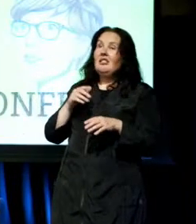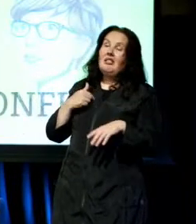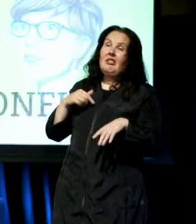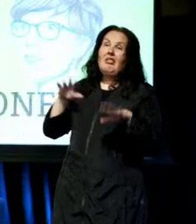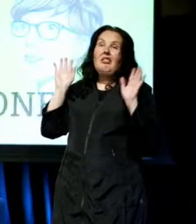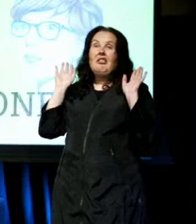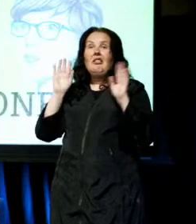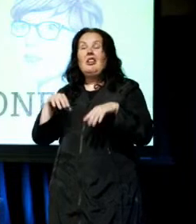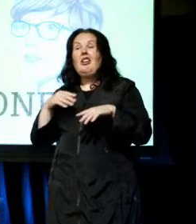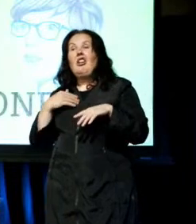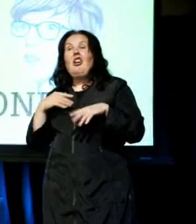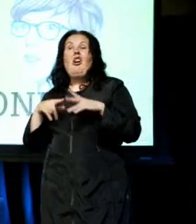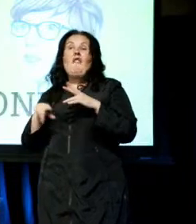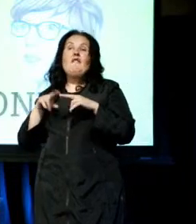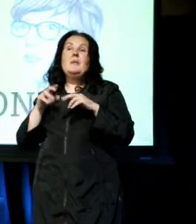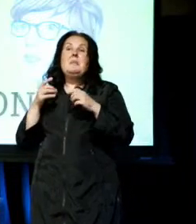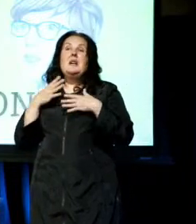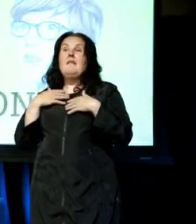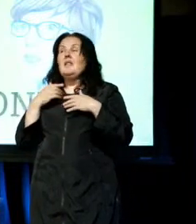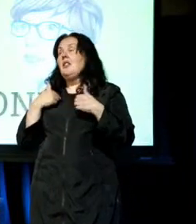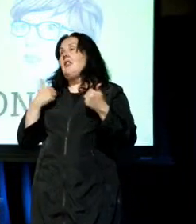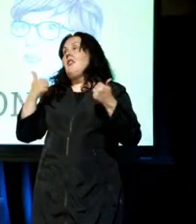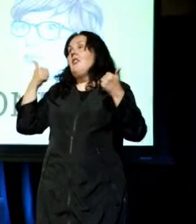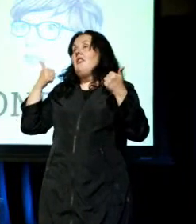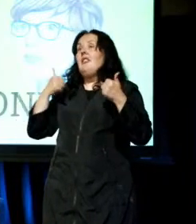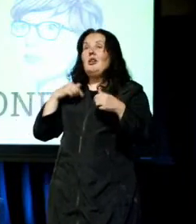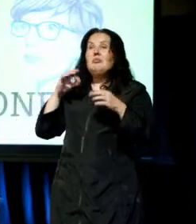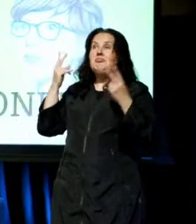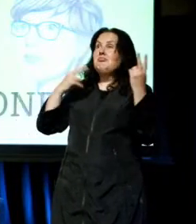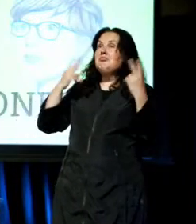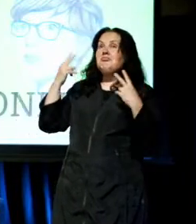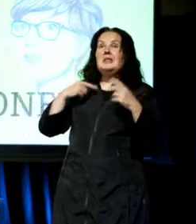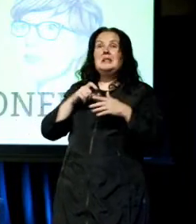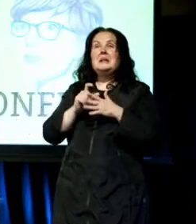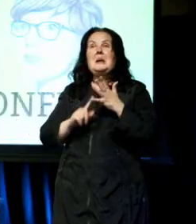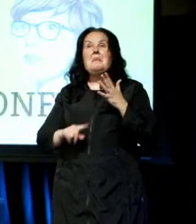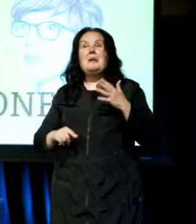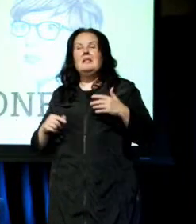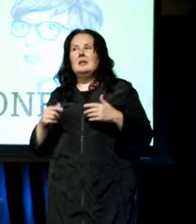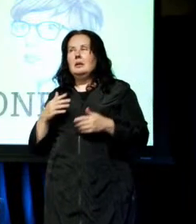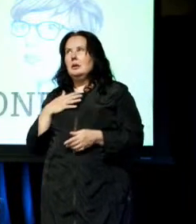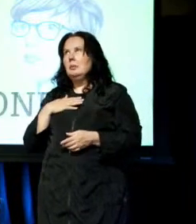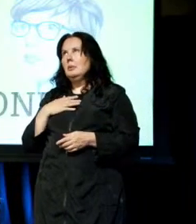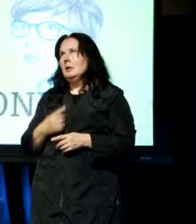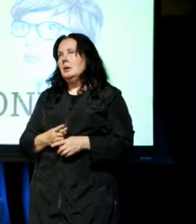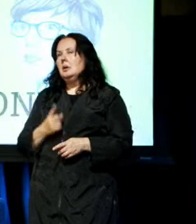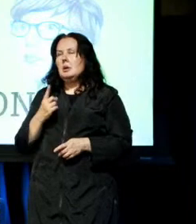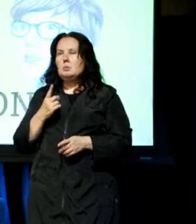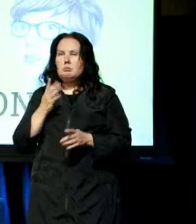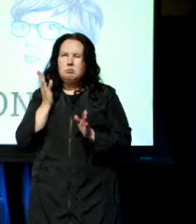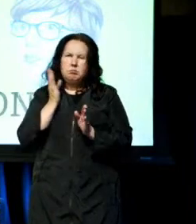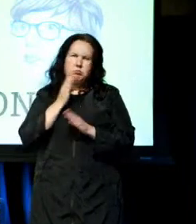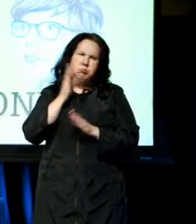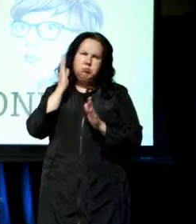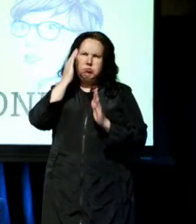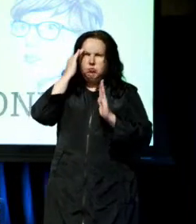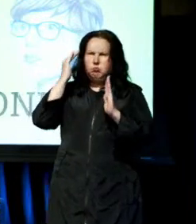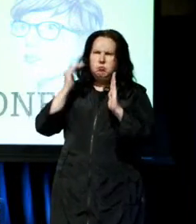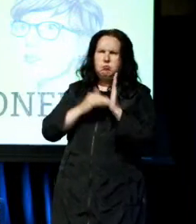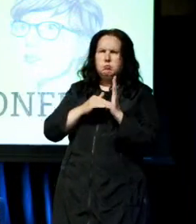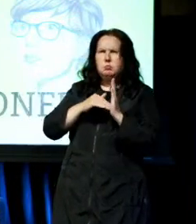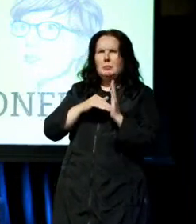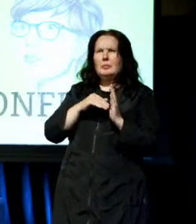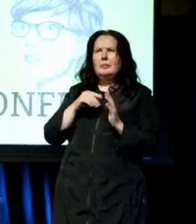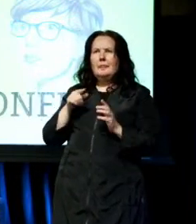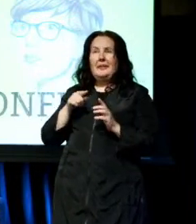because I don't look disabled. And oh my God, I'm... And it's literally, I mean, that show has been around so long that they